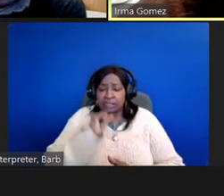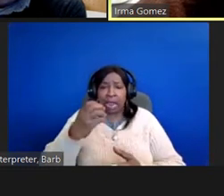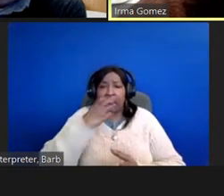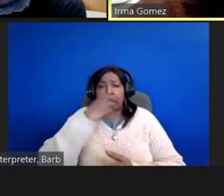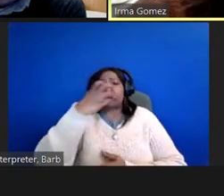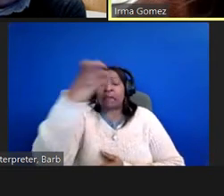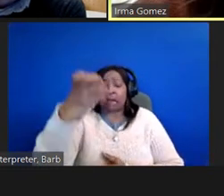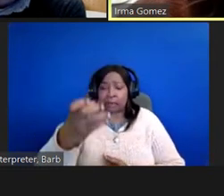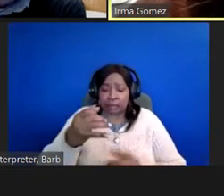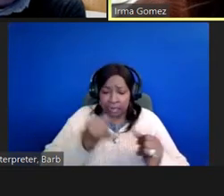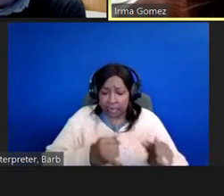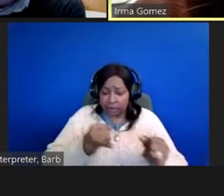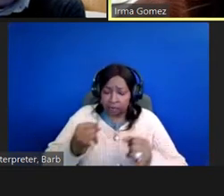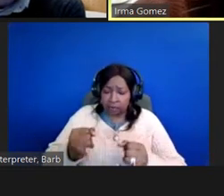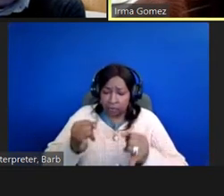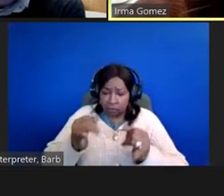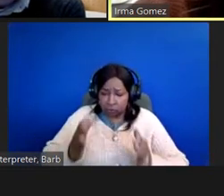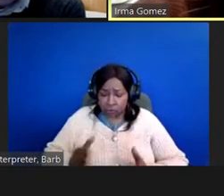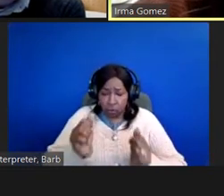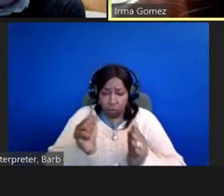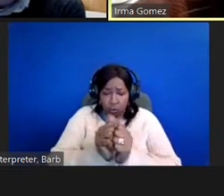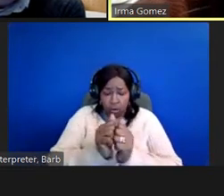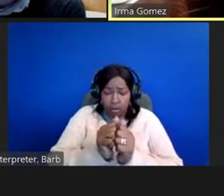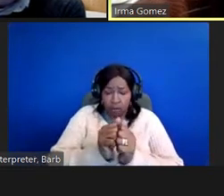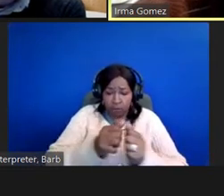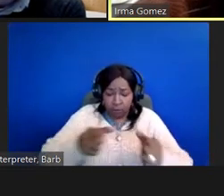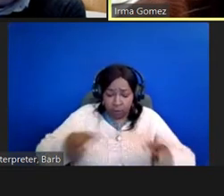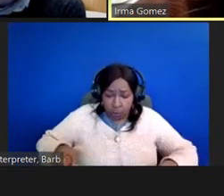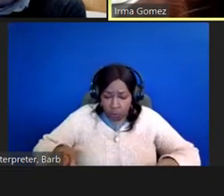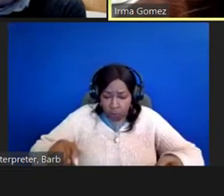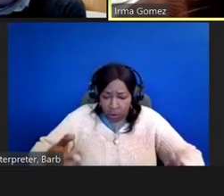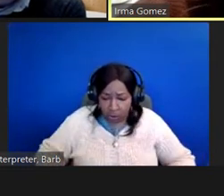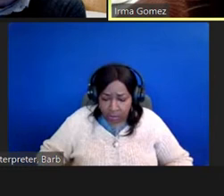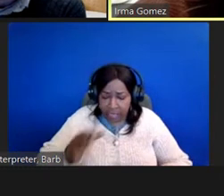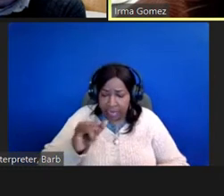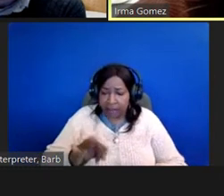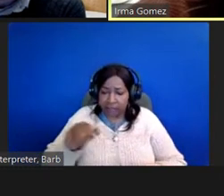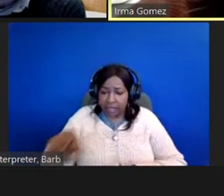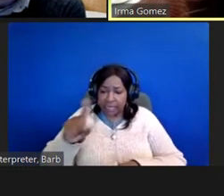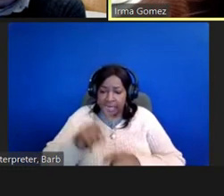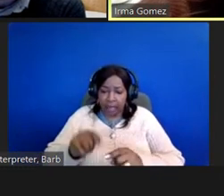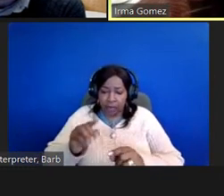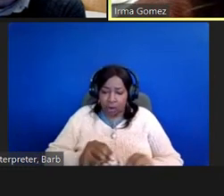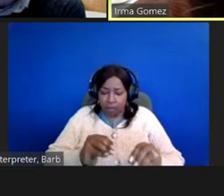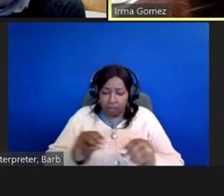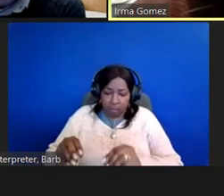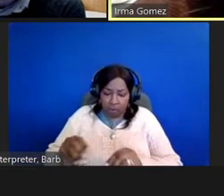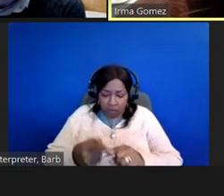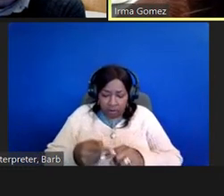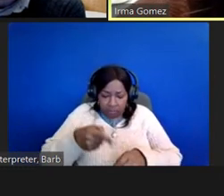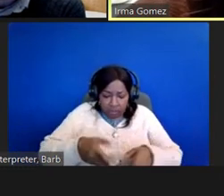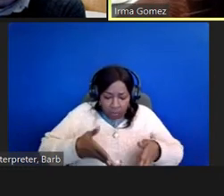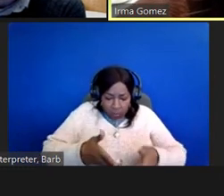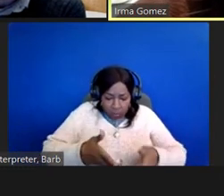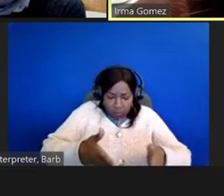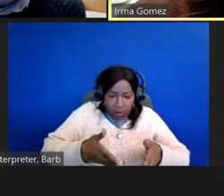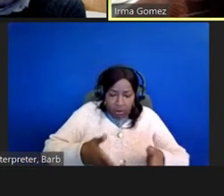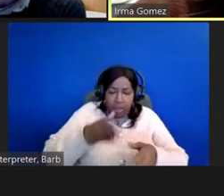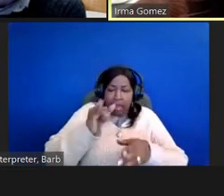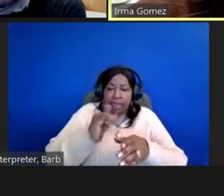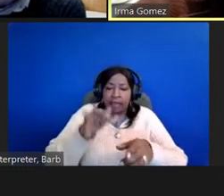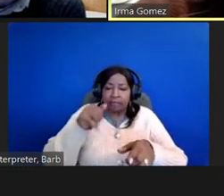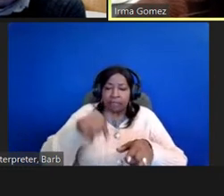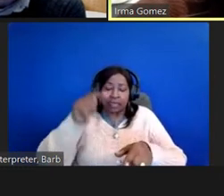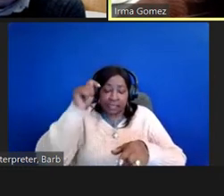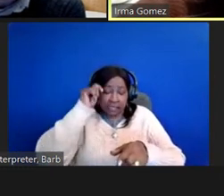individuals with walkers since they can't move out of the aisle when there are teenagers that are